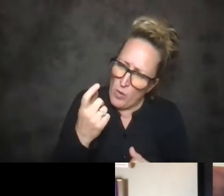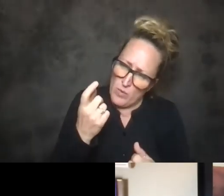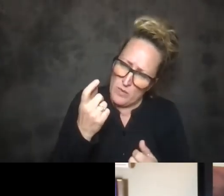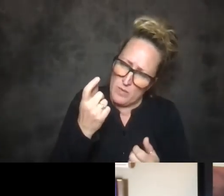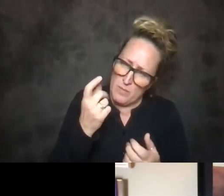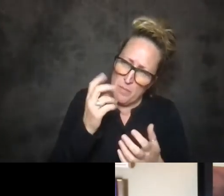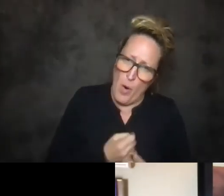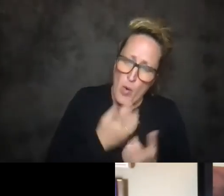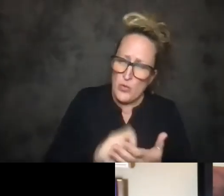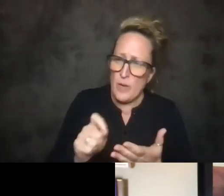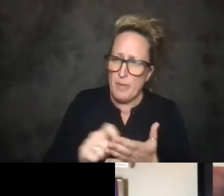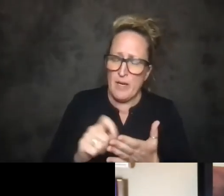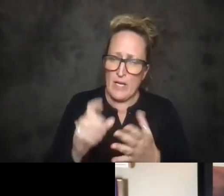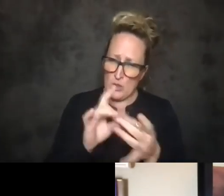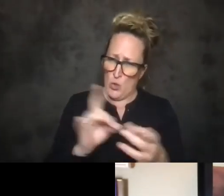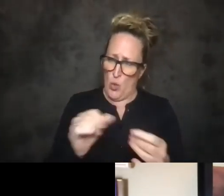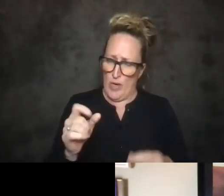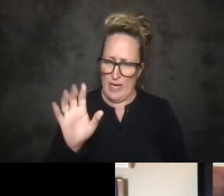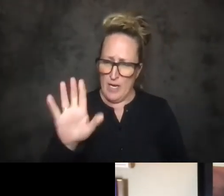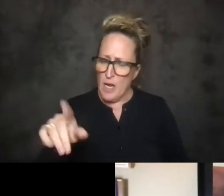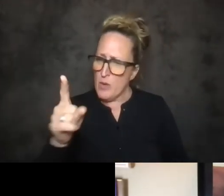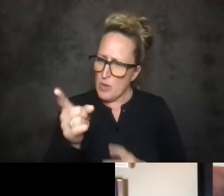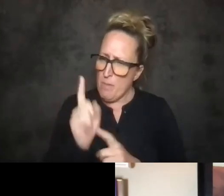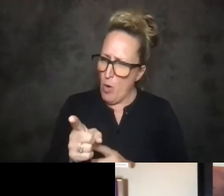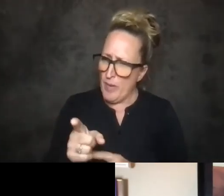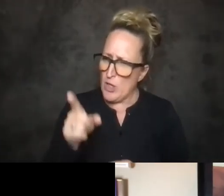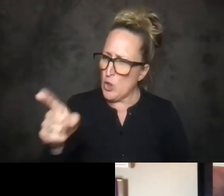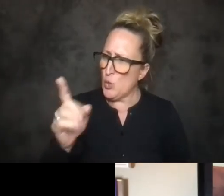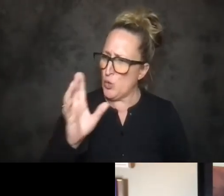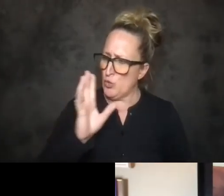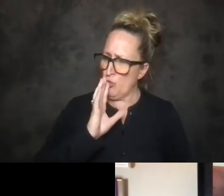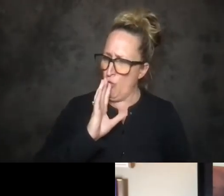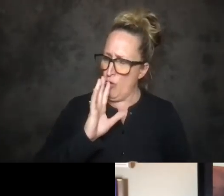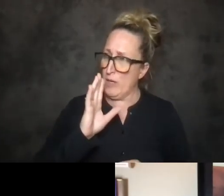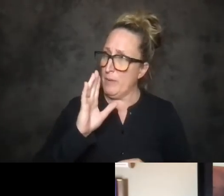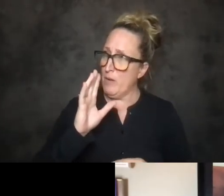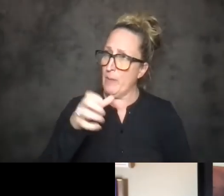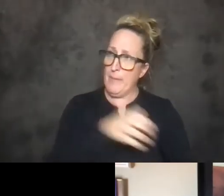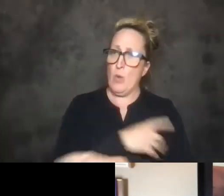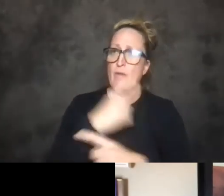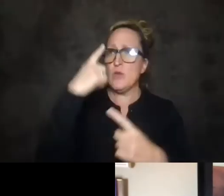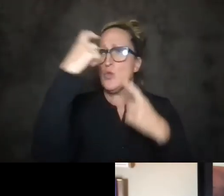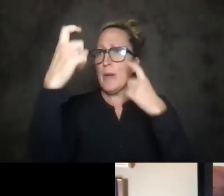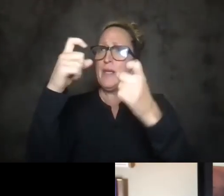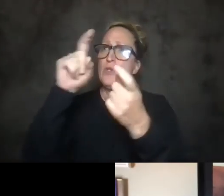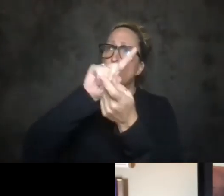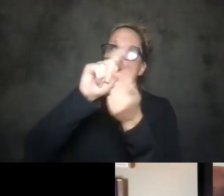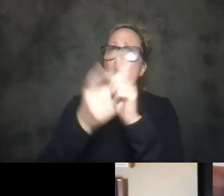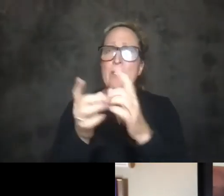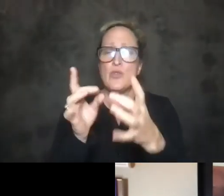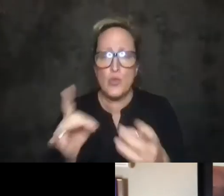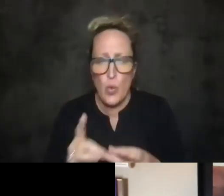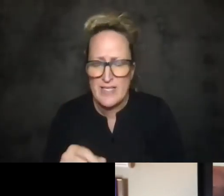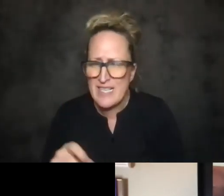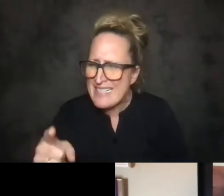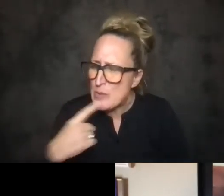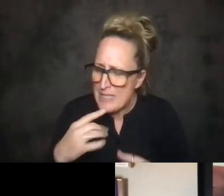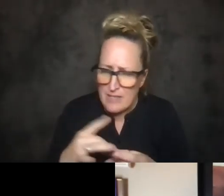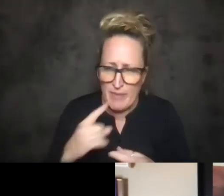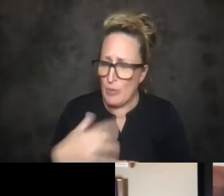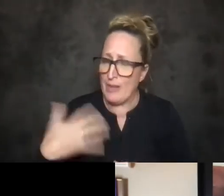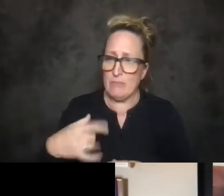And there was a moment where you were talking about the power of dreaming to change stories. And you said something that